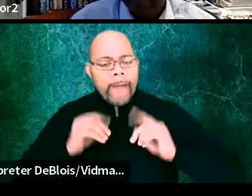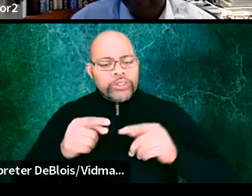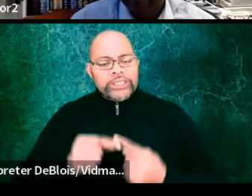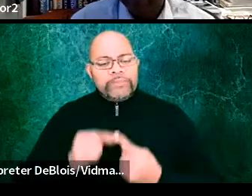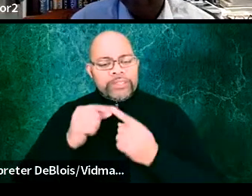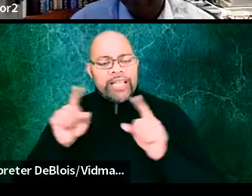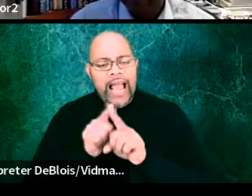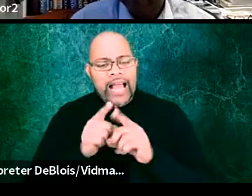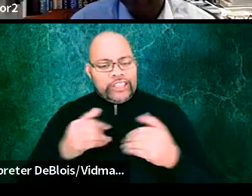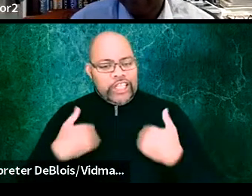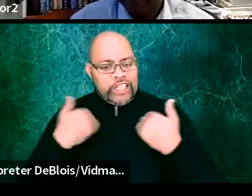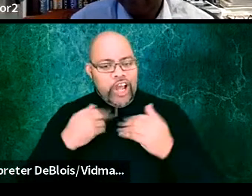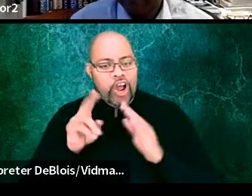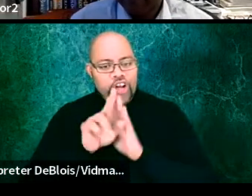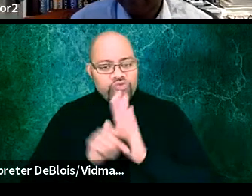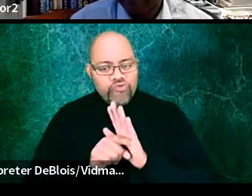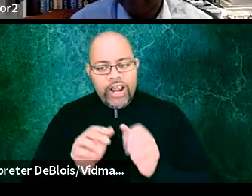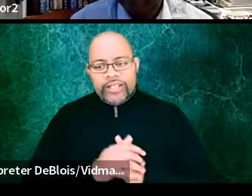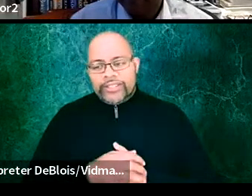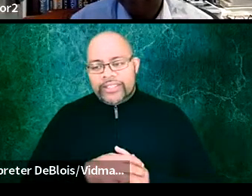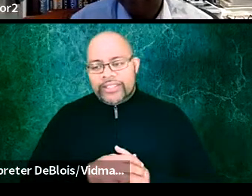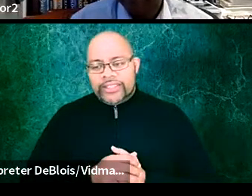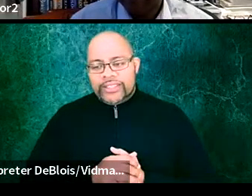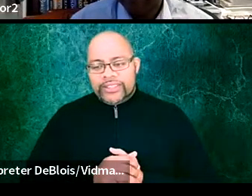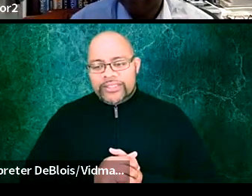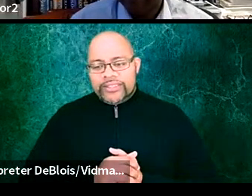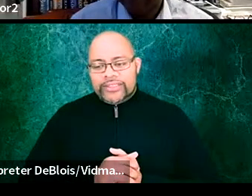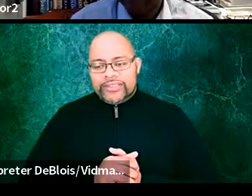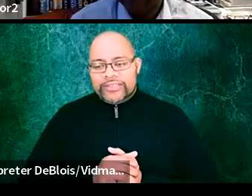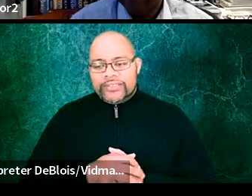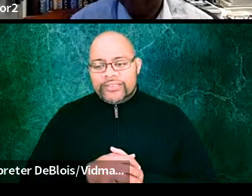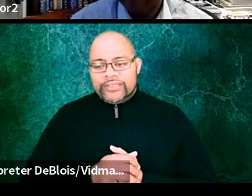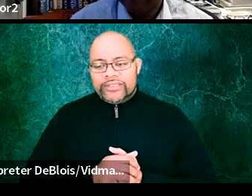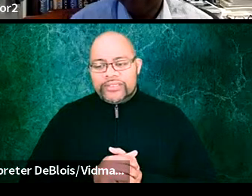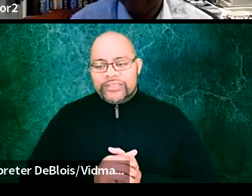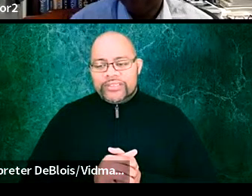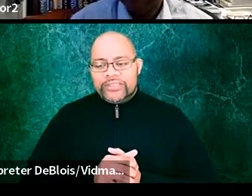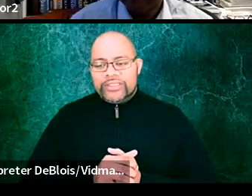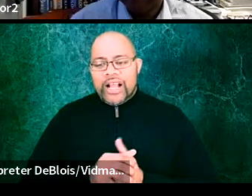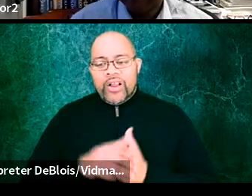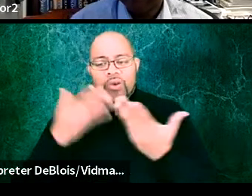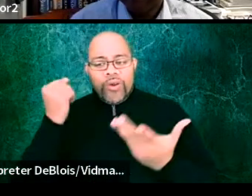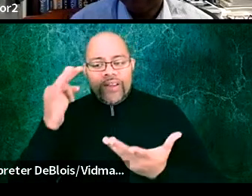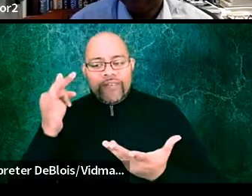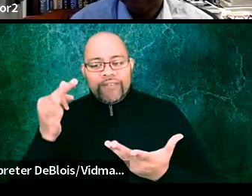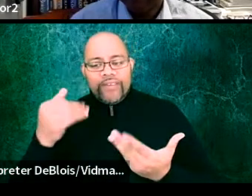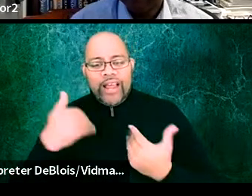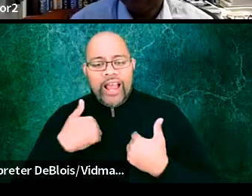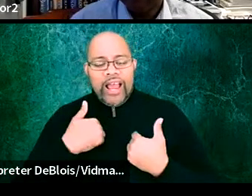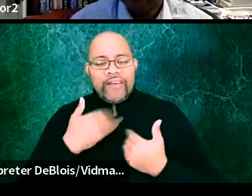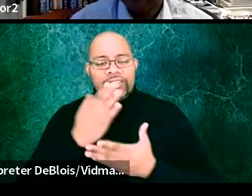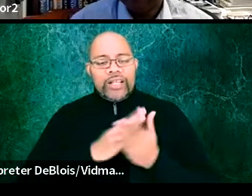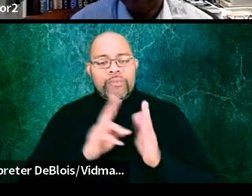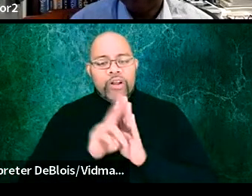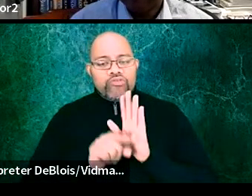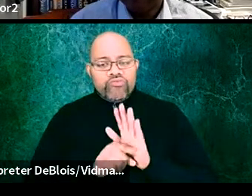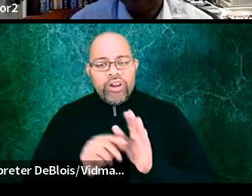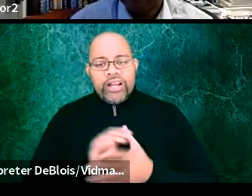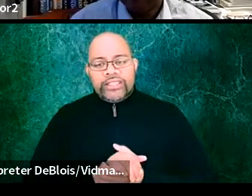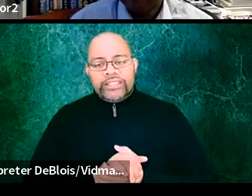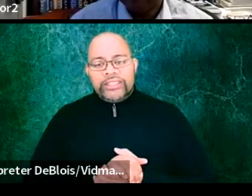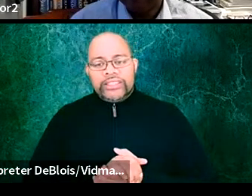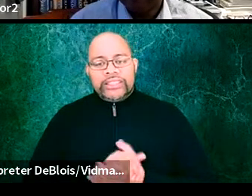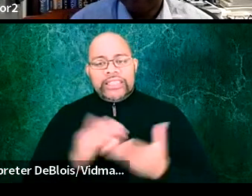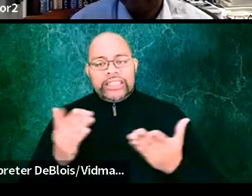as like a young undergrad, is I think and I don't know if, I think we have a lot of undergrads